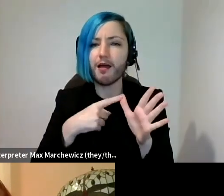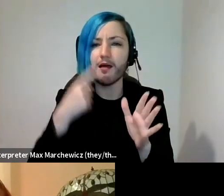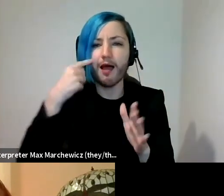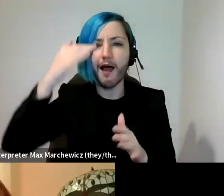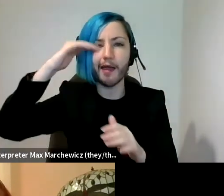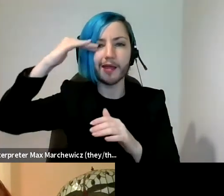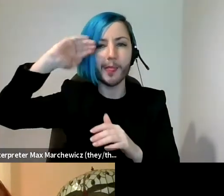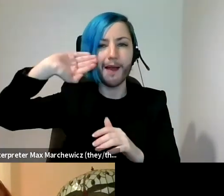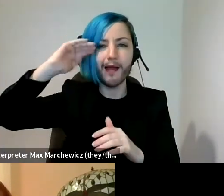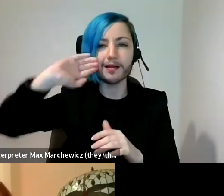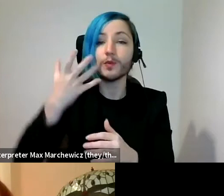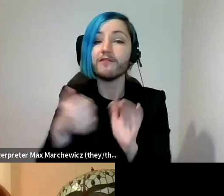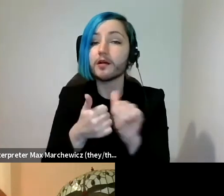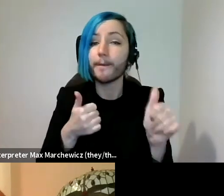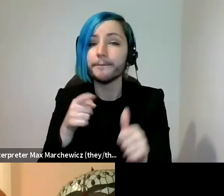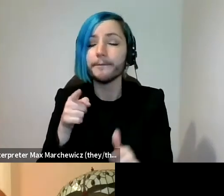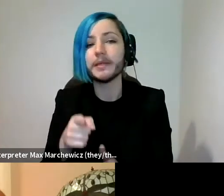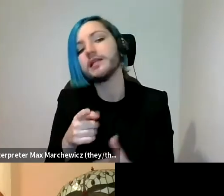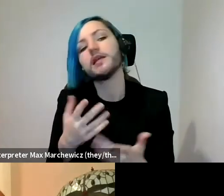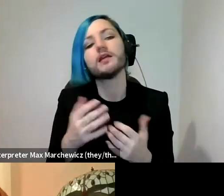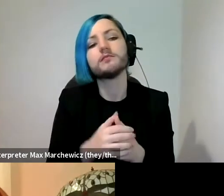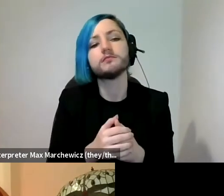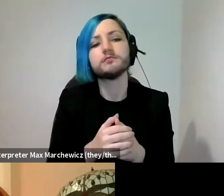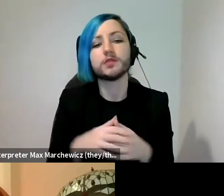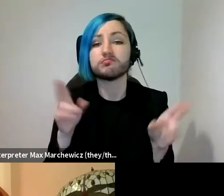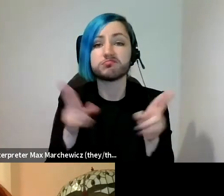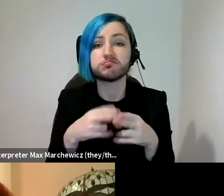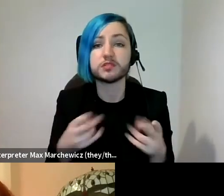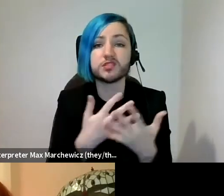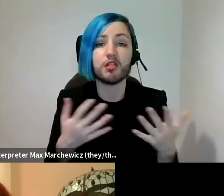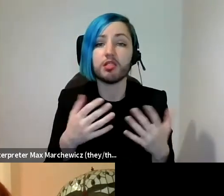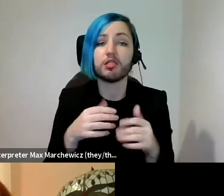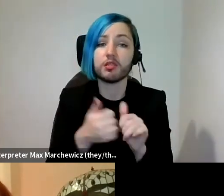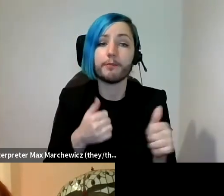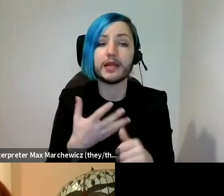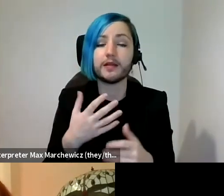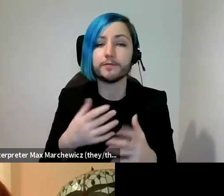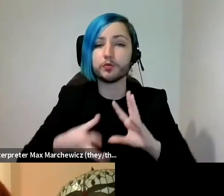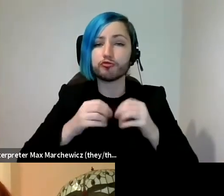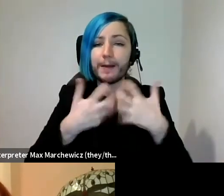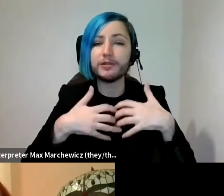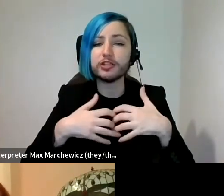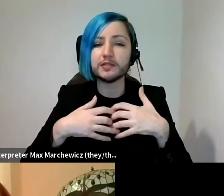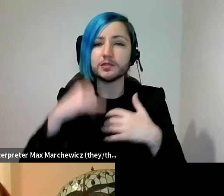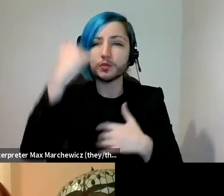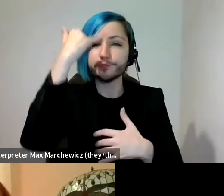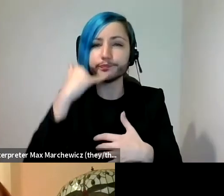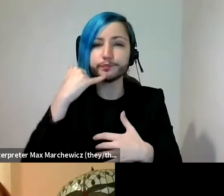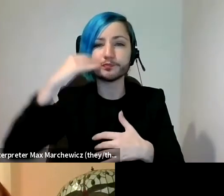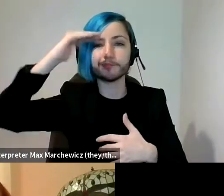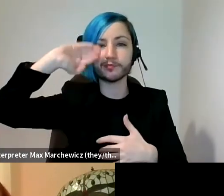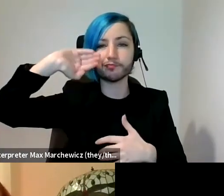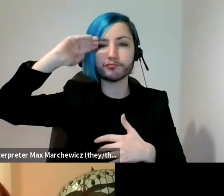company who, now a multinational company, who make machines that scan the retina and image it to look